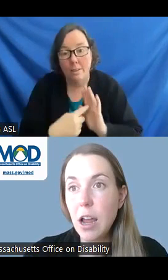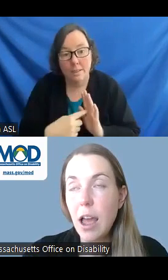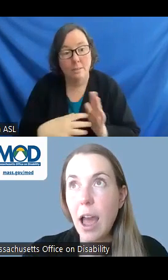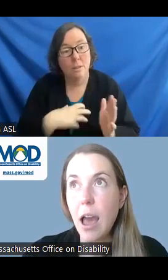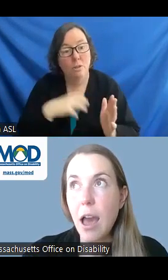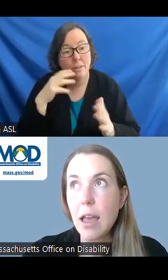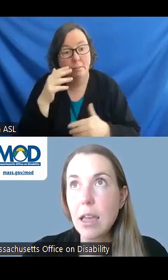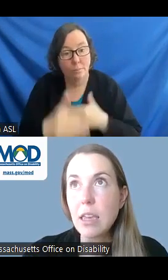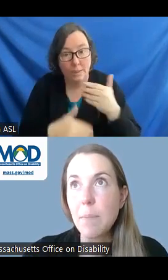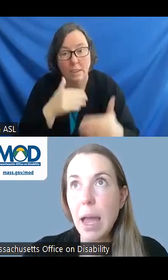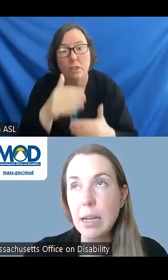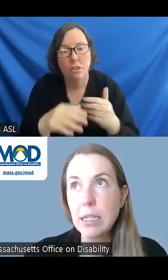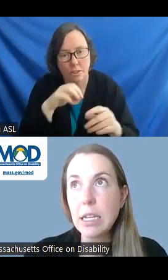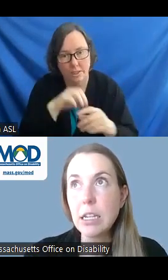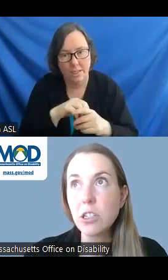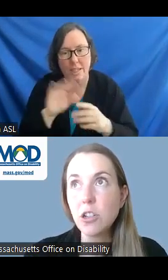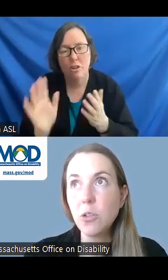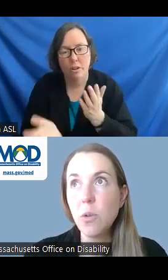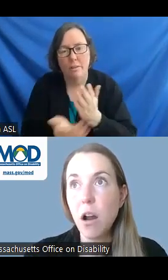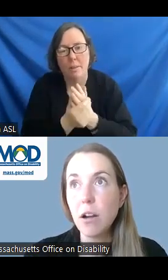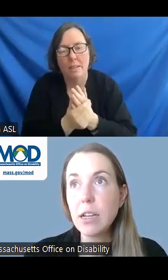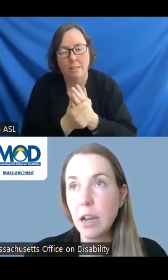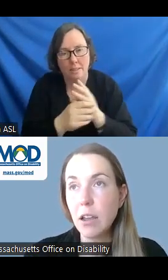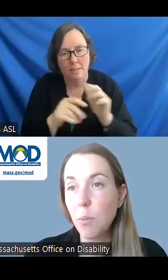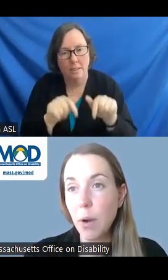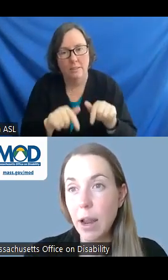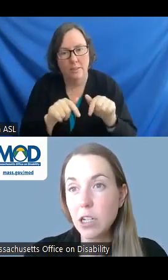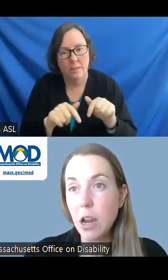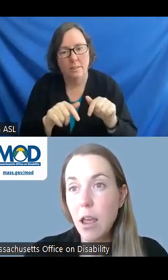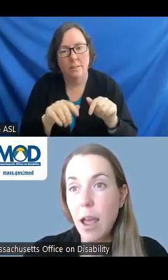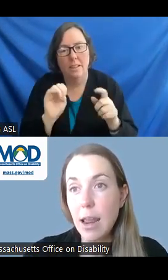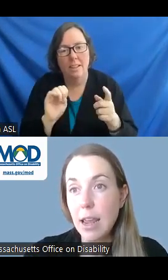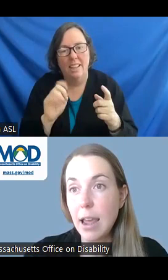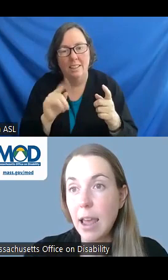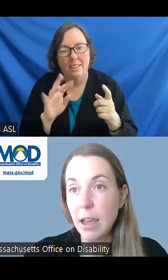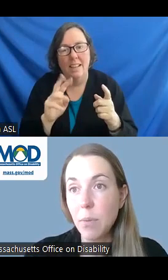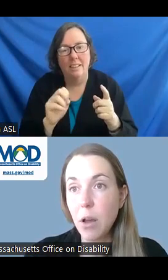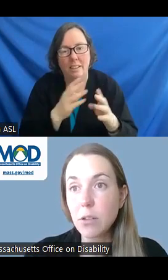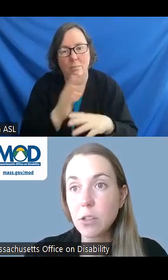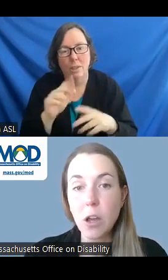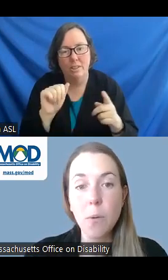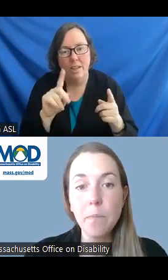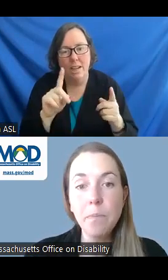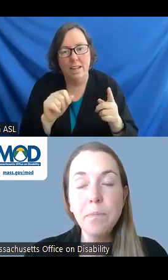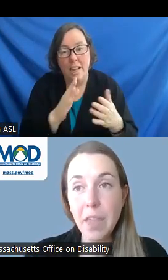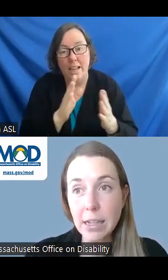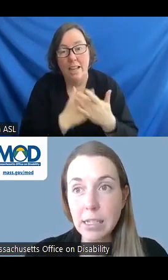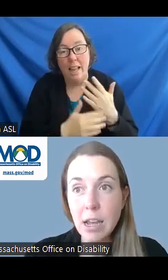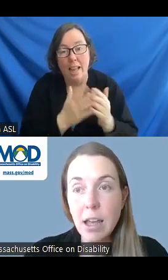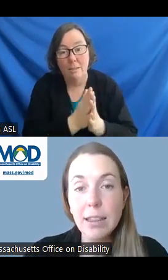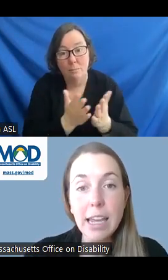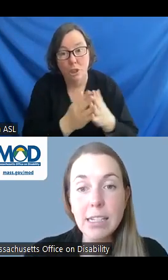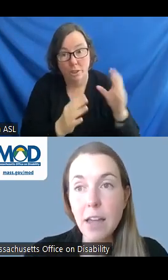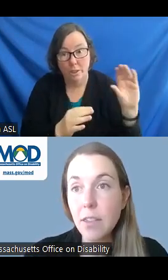procedure in the appendices to our executive branch ADA handbook. So